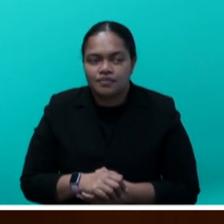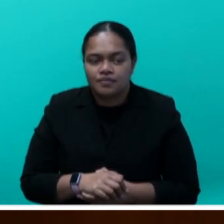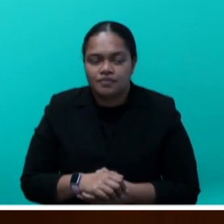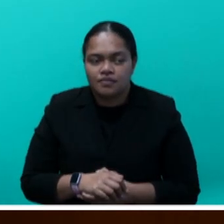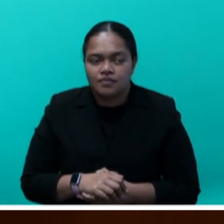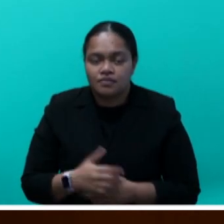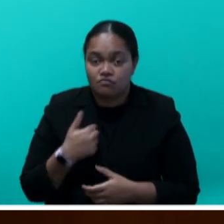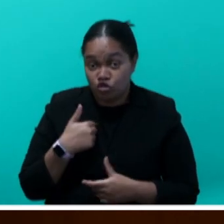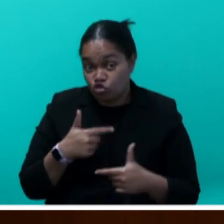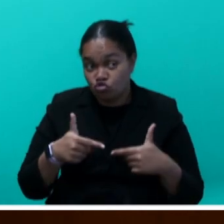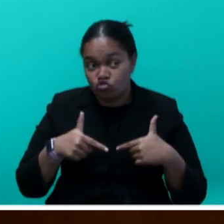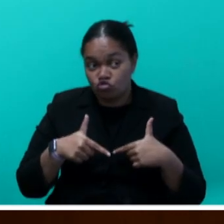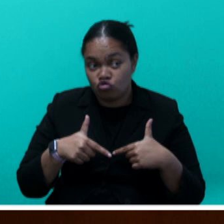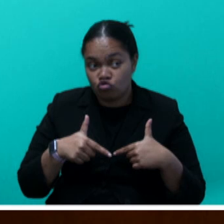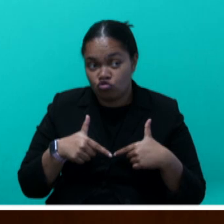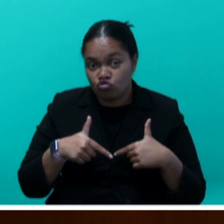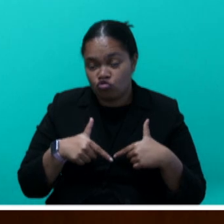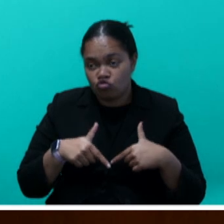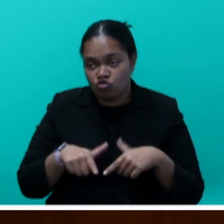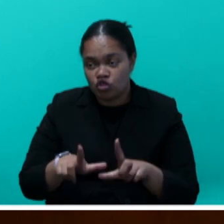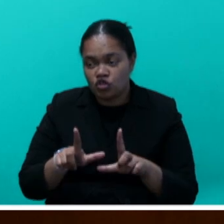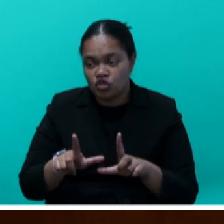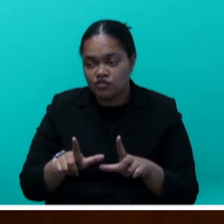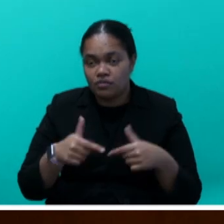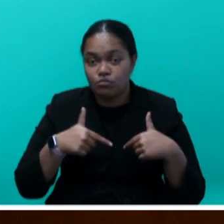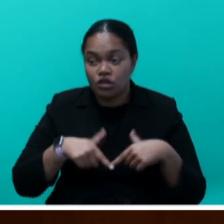I traveled by bullet train, Mr. Speaker,